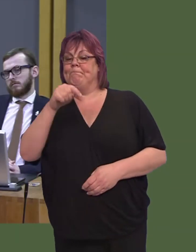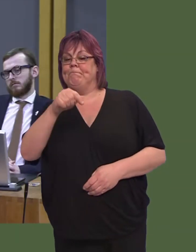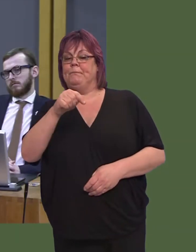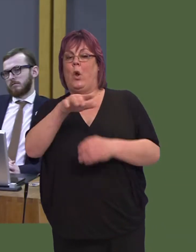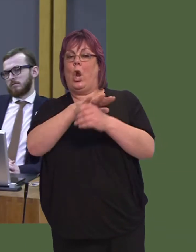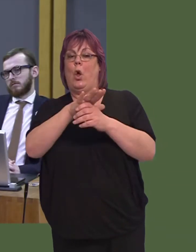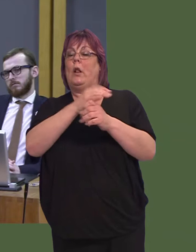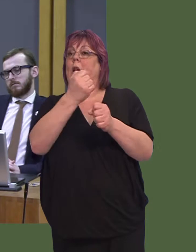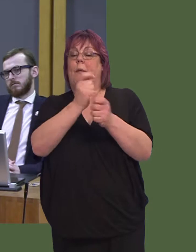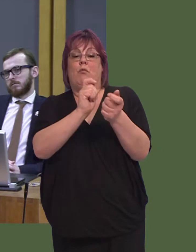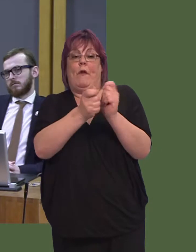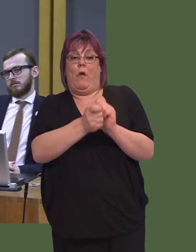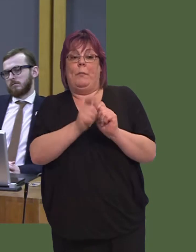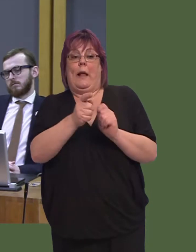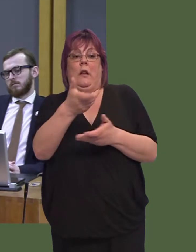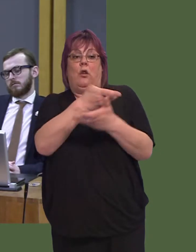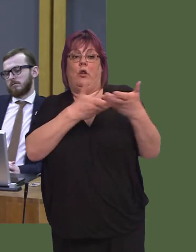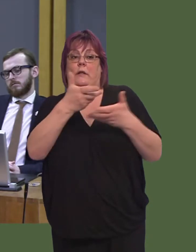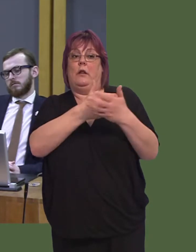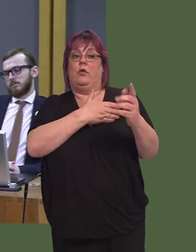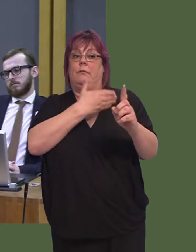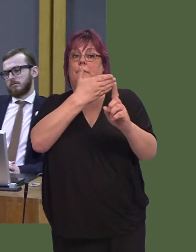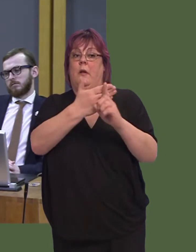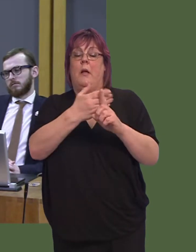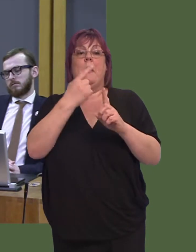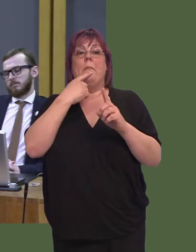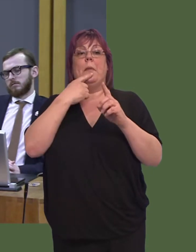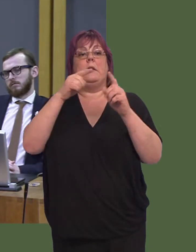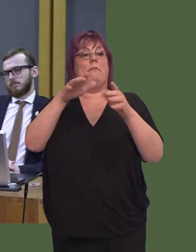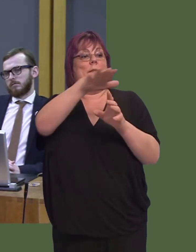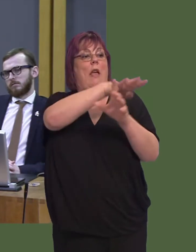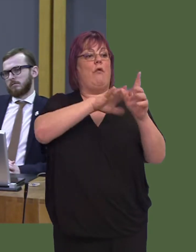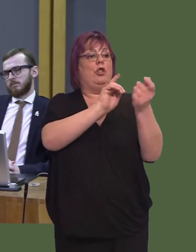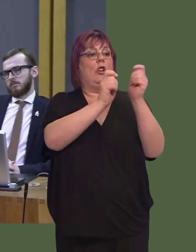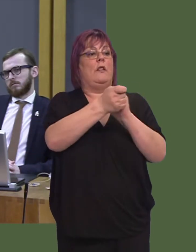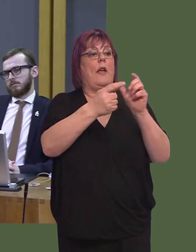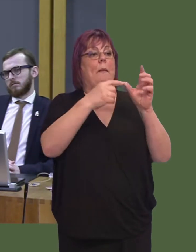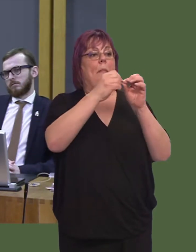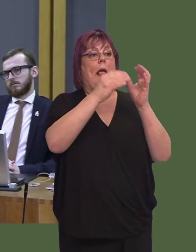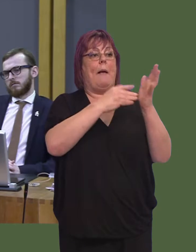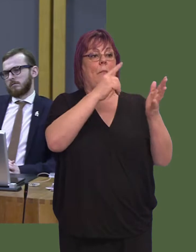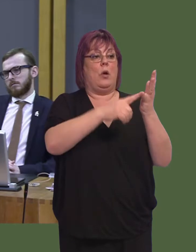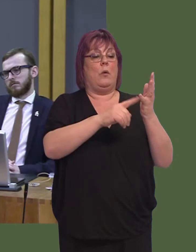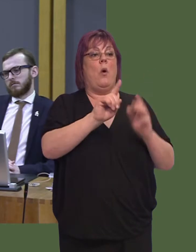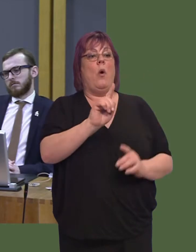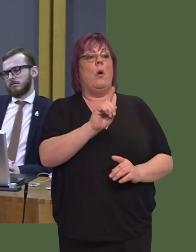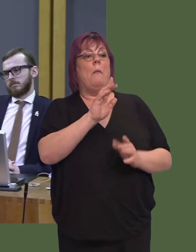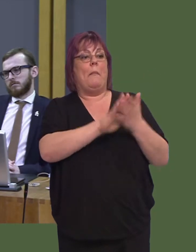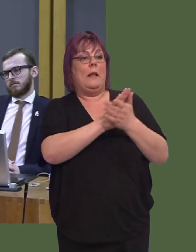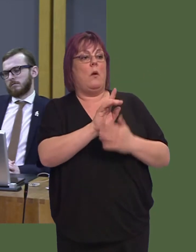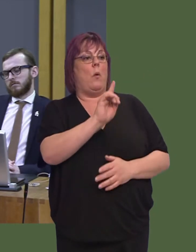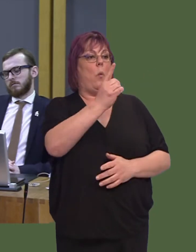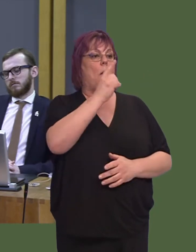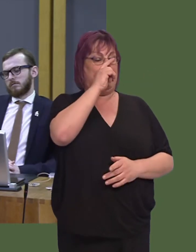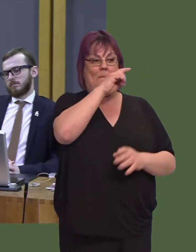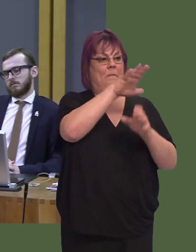point in time, or will be under consultation. But the boundary changes for ABMU were premised upon one local authority saying they wanted to change so suit